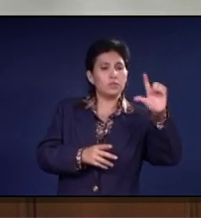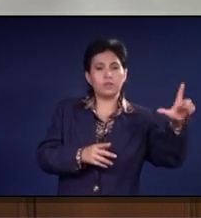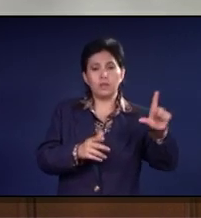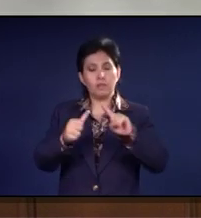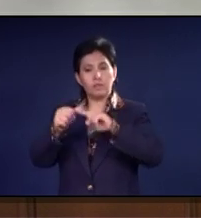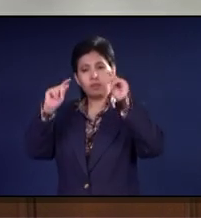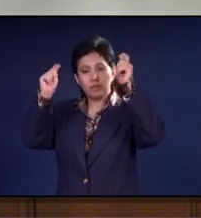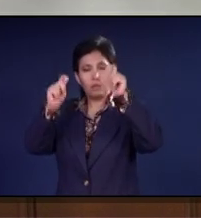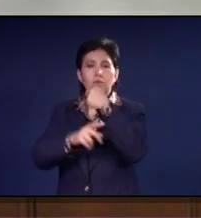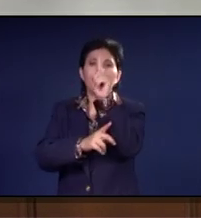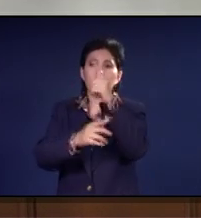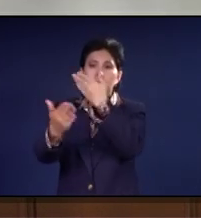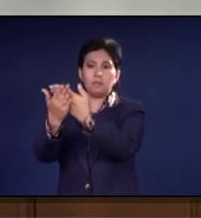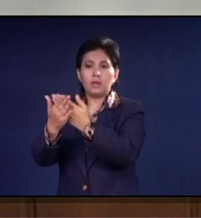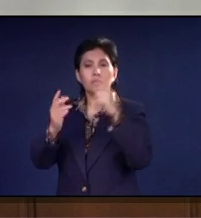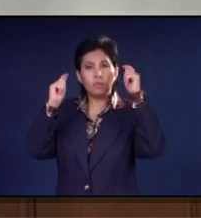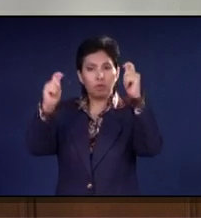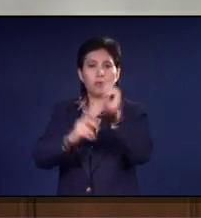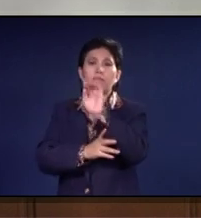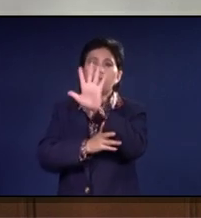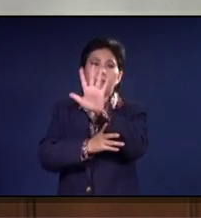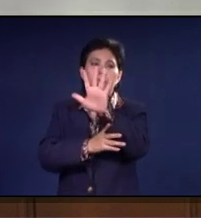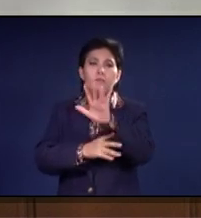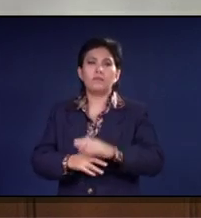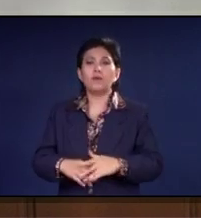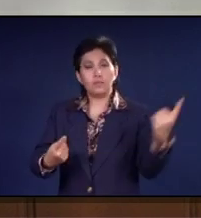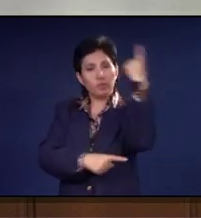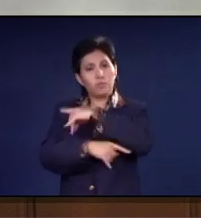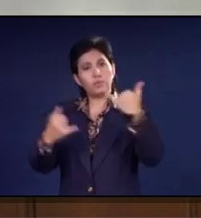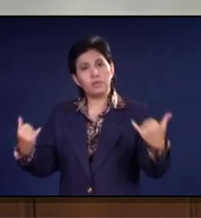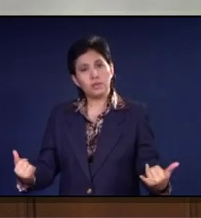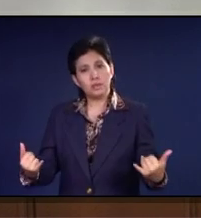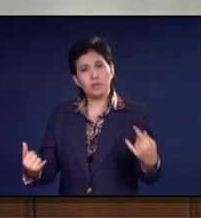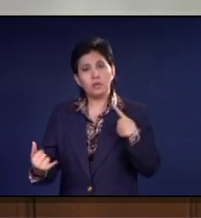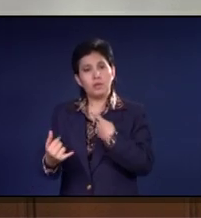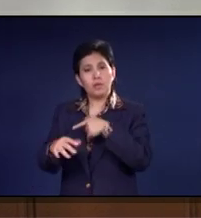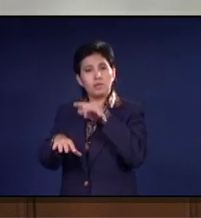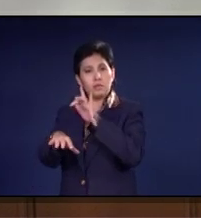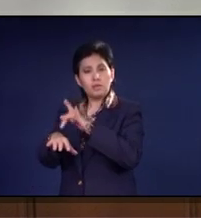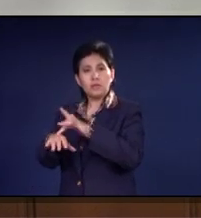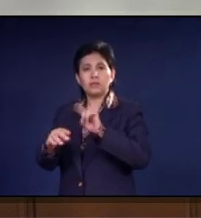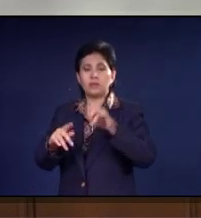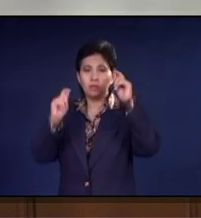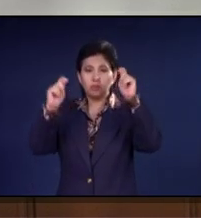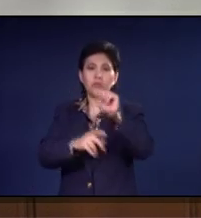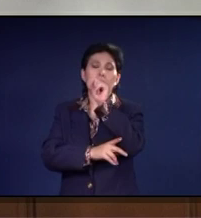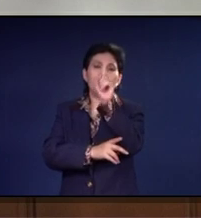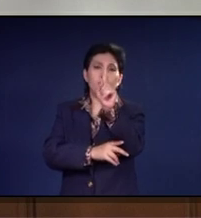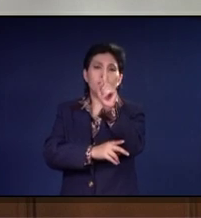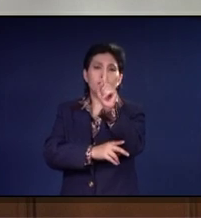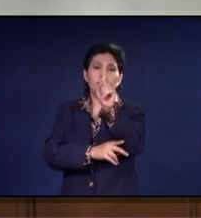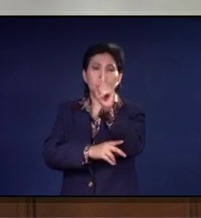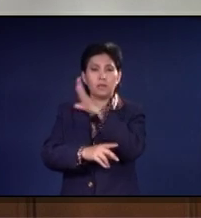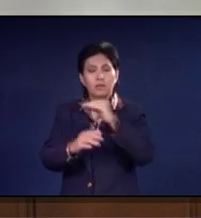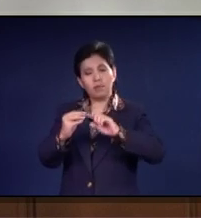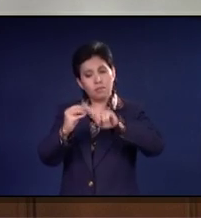1 to the tutorial 5. Yep. Today we'll be touching on the tutorial 1. It will last around